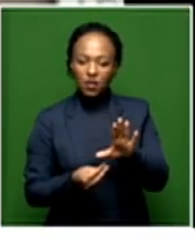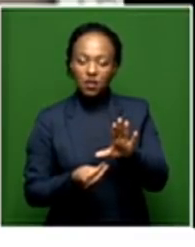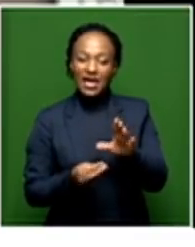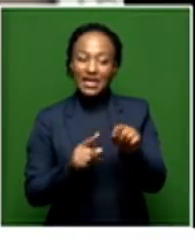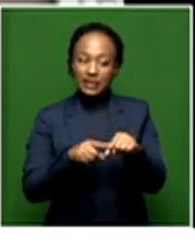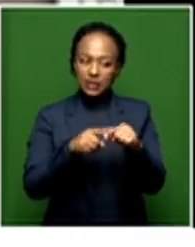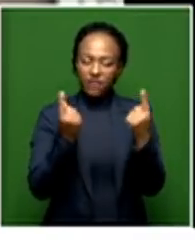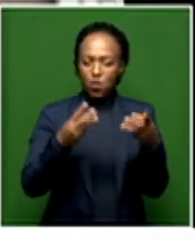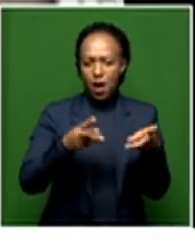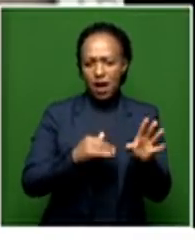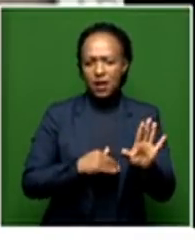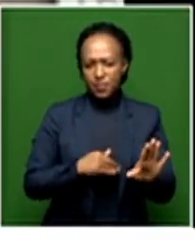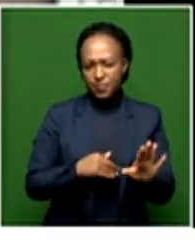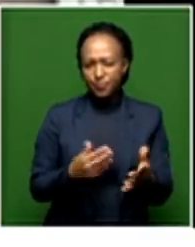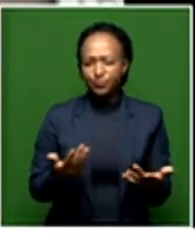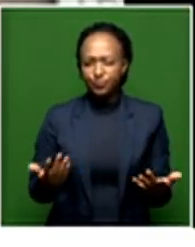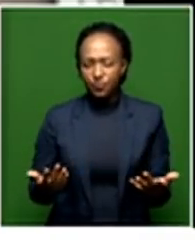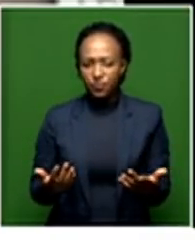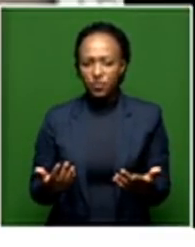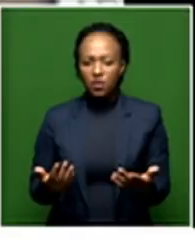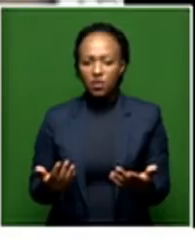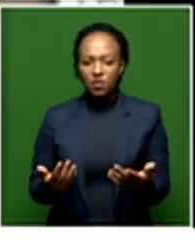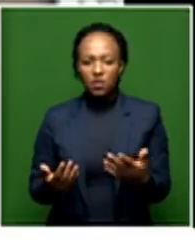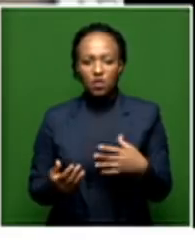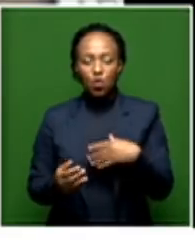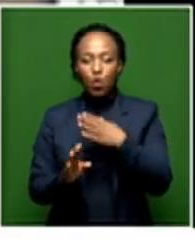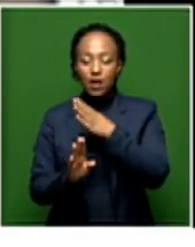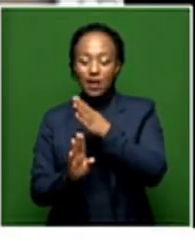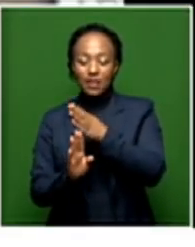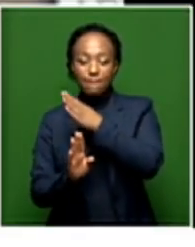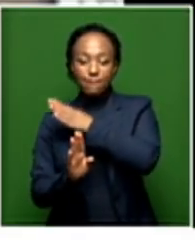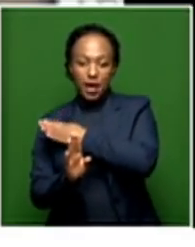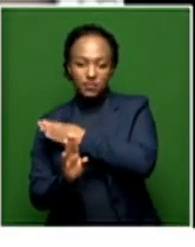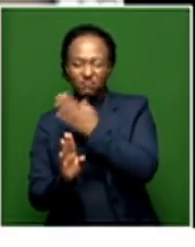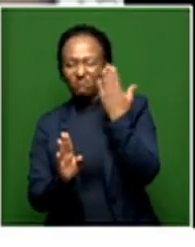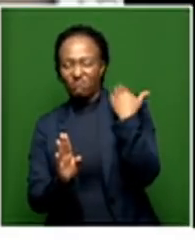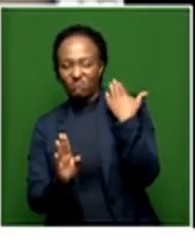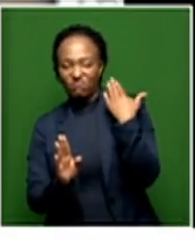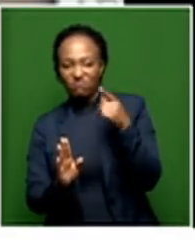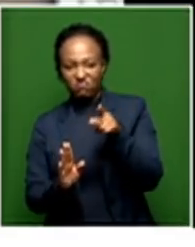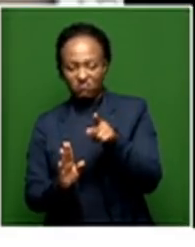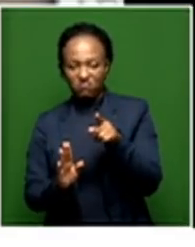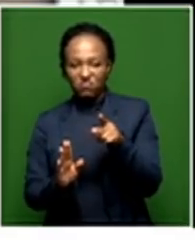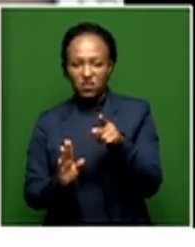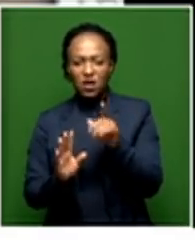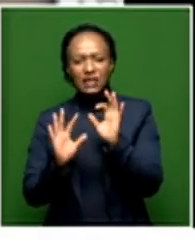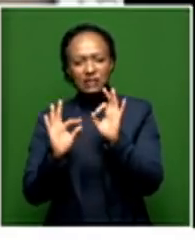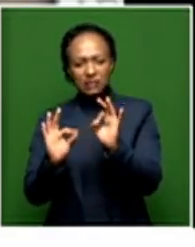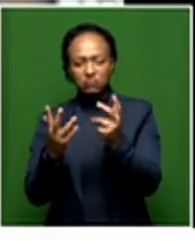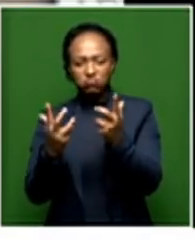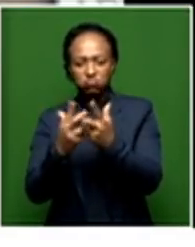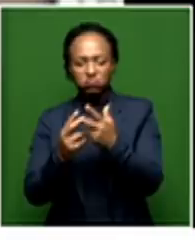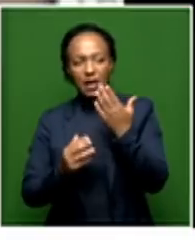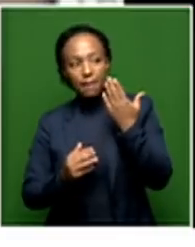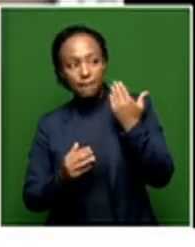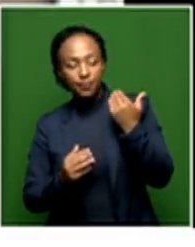particular way. So you find that in the past, because that is where actually it's most relevant. The